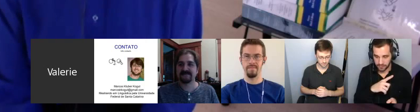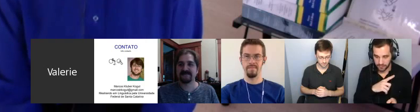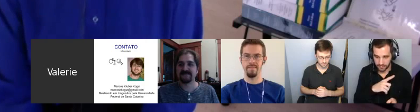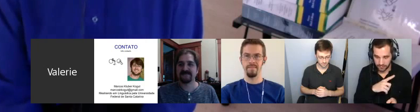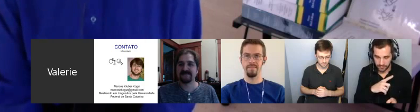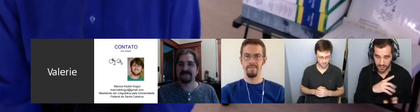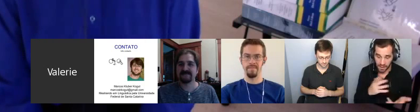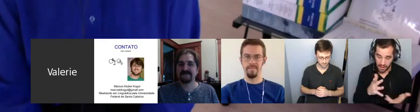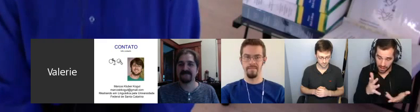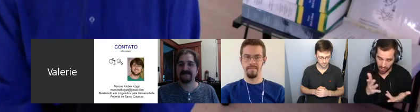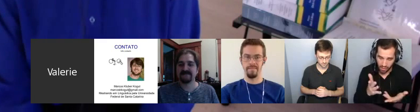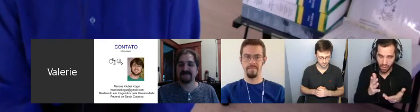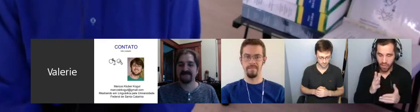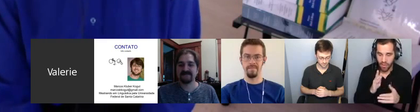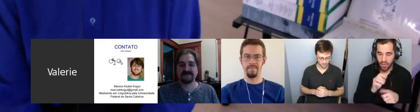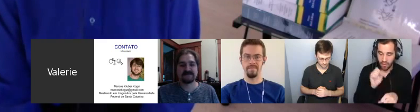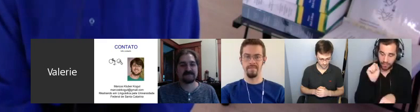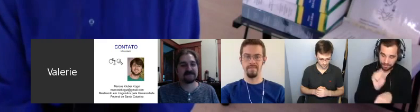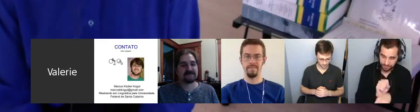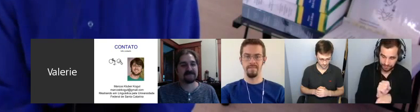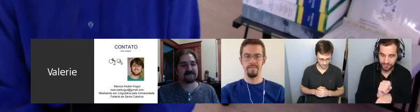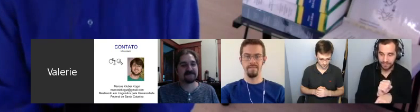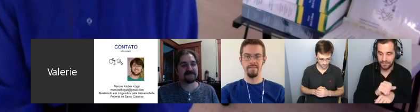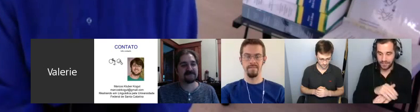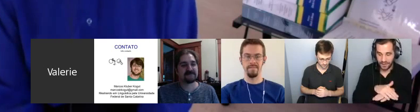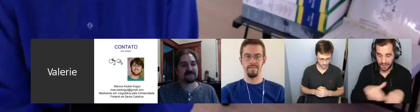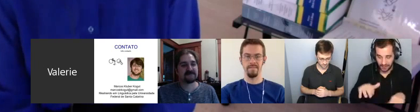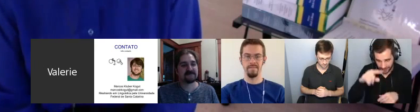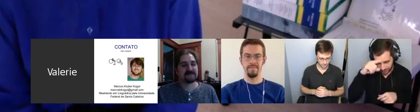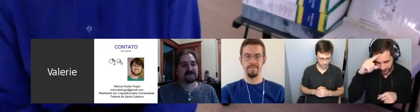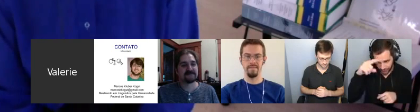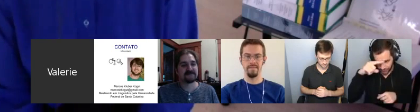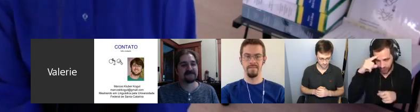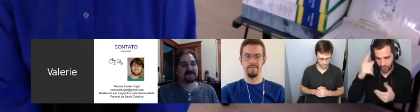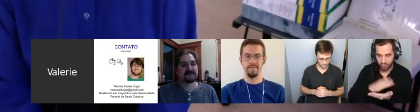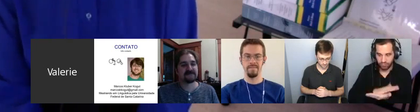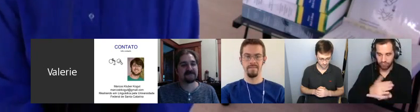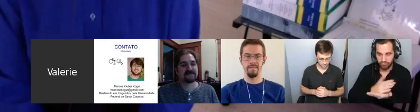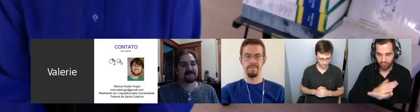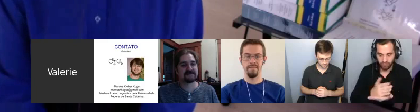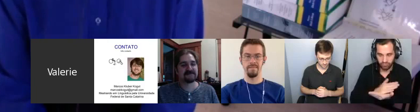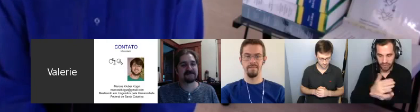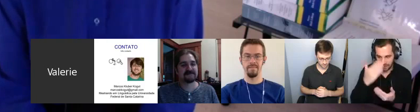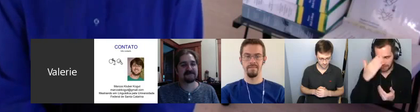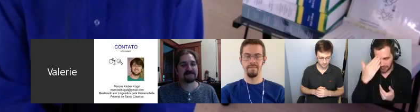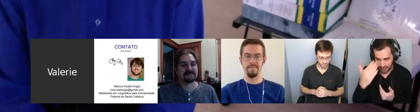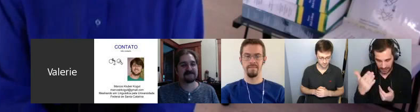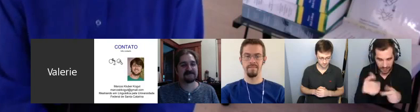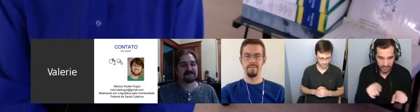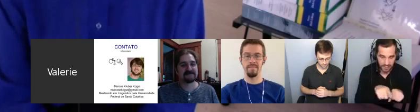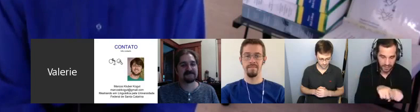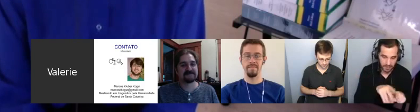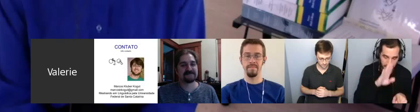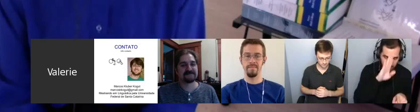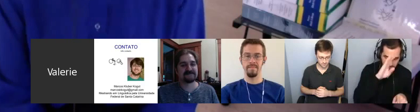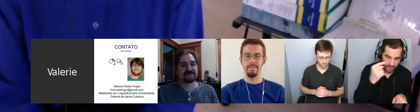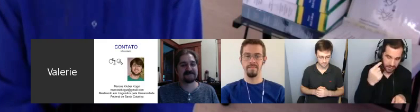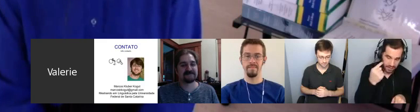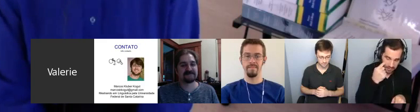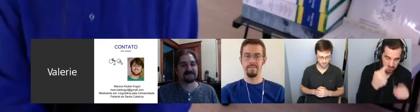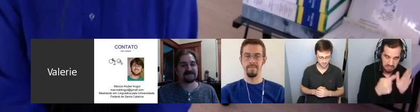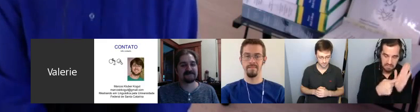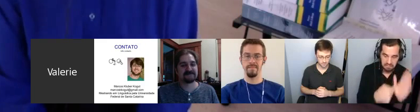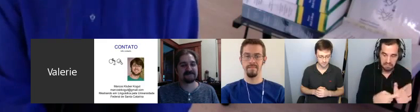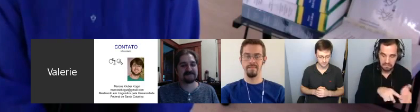hours, and I want to thank Diego Barbosa as the interpreter, and Marcos, your research is very important, and I'm